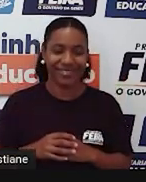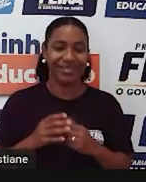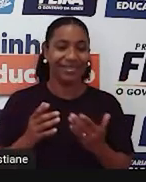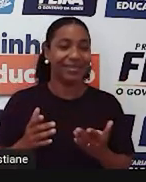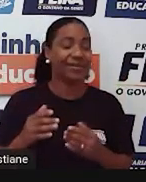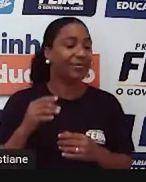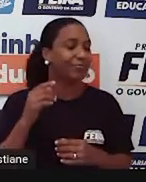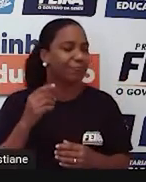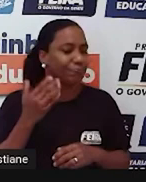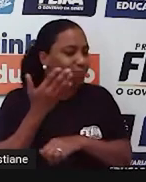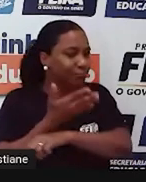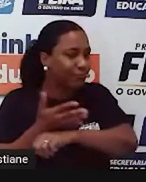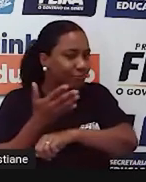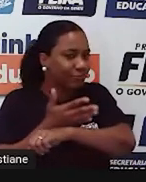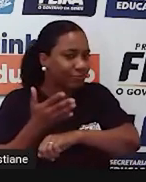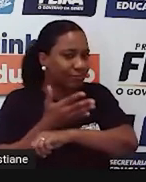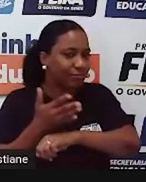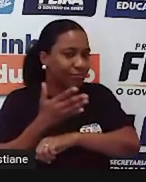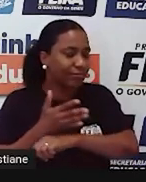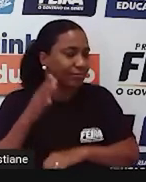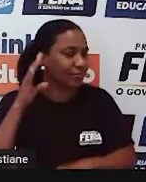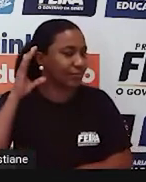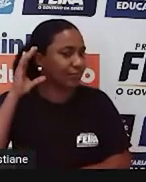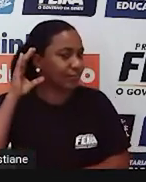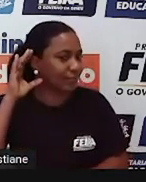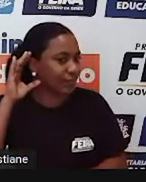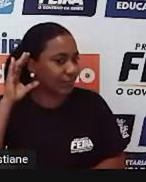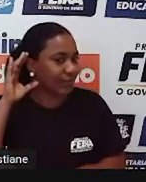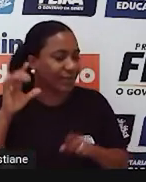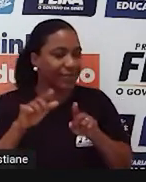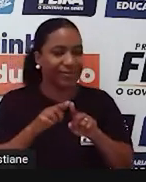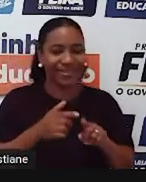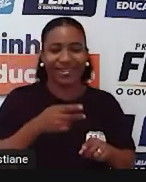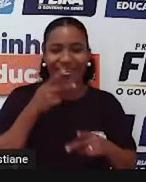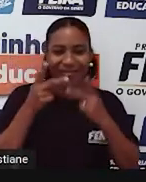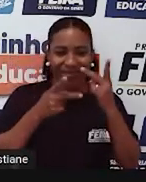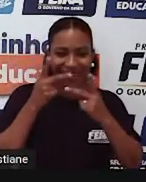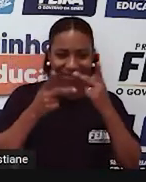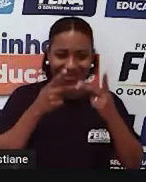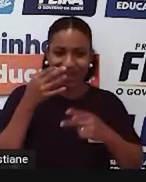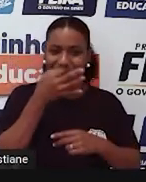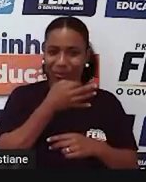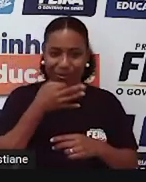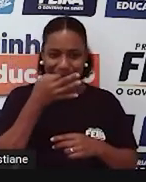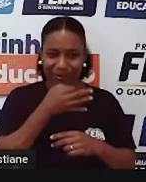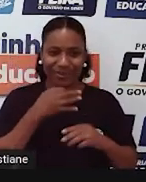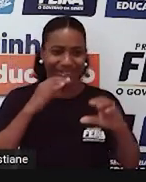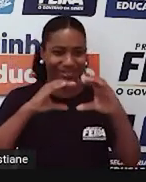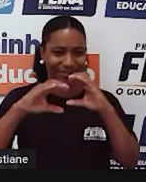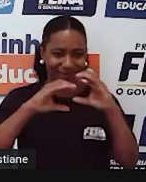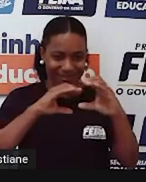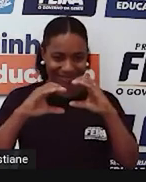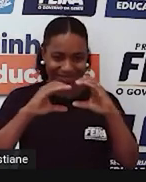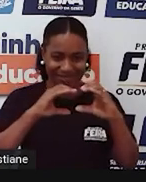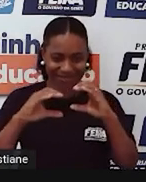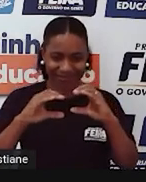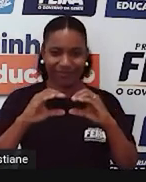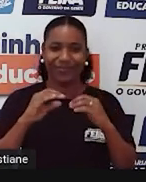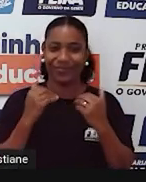desenvolver a sua capacidade de falar e entender o idioma. Ok? Let's go!